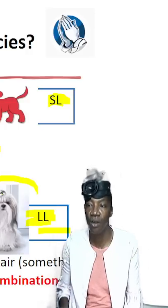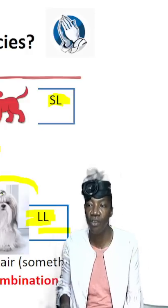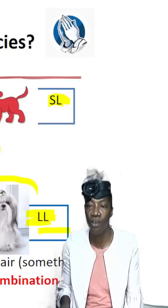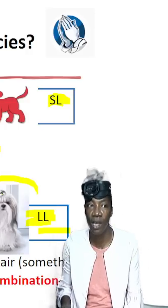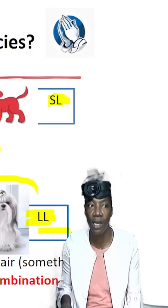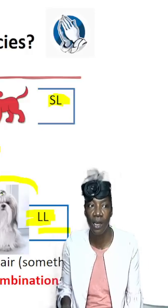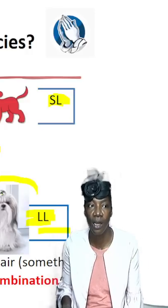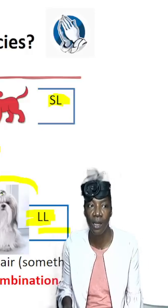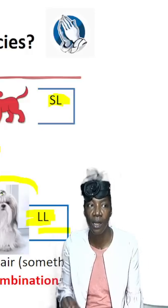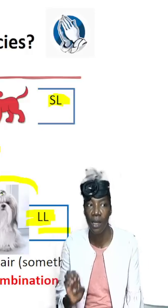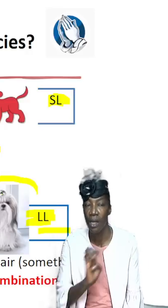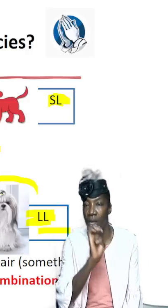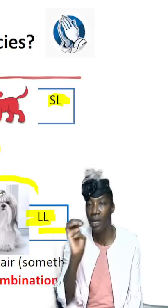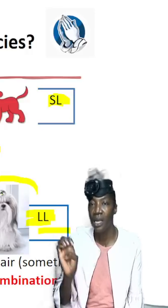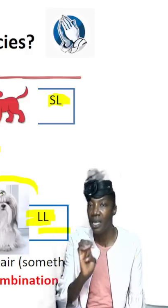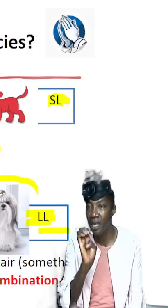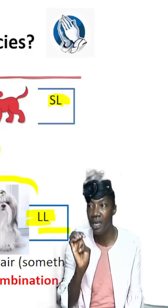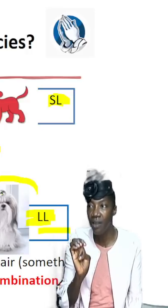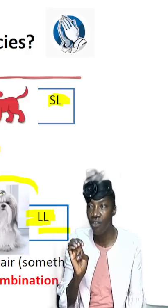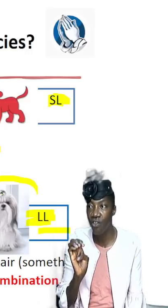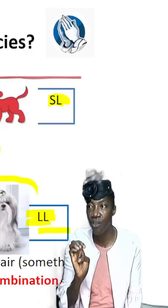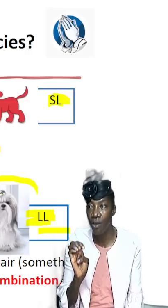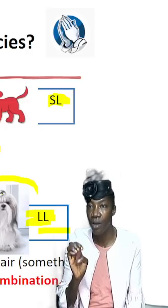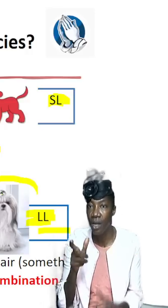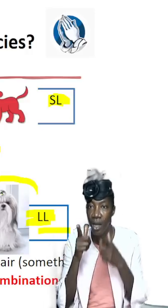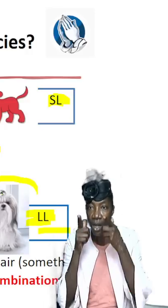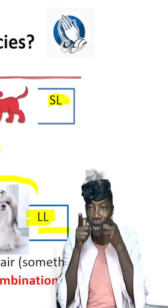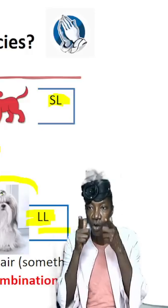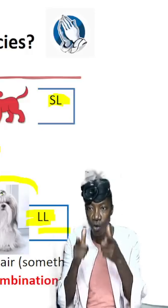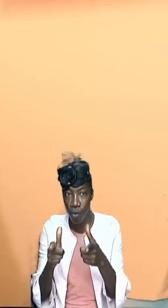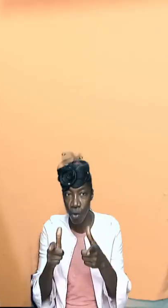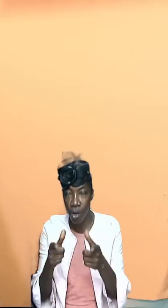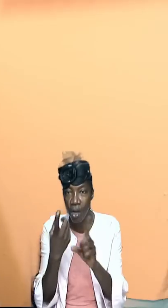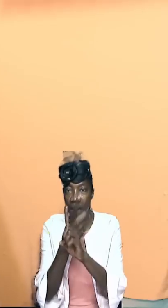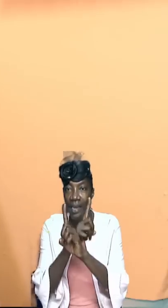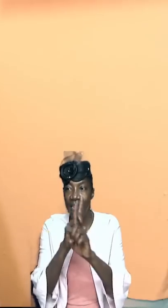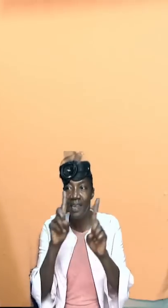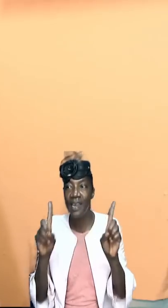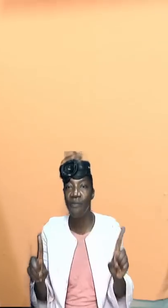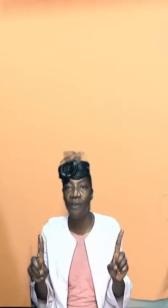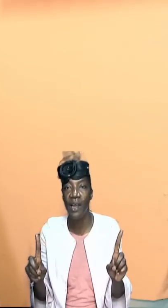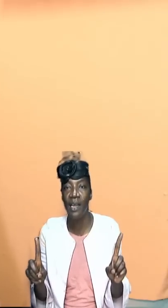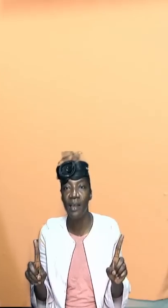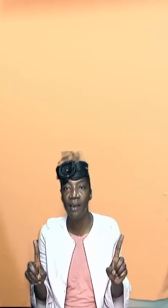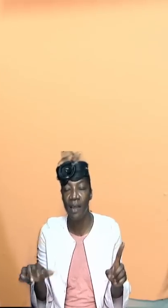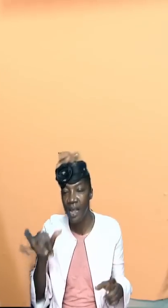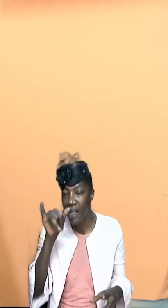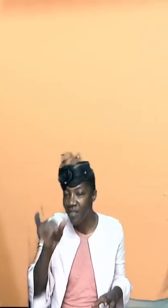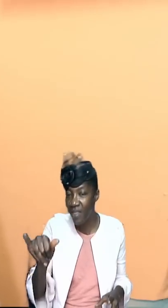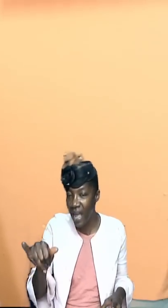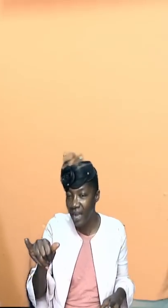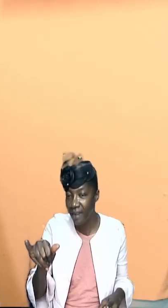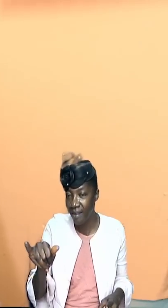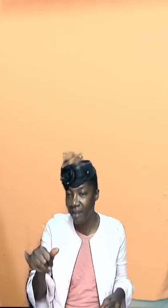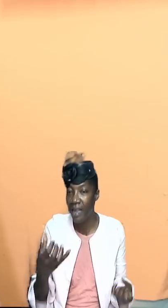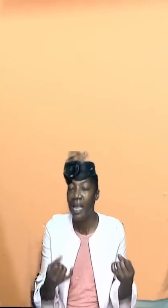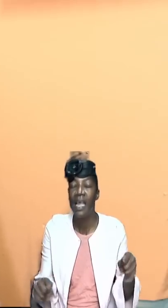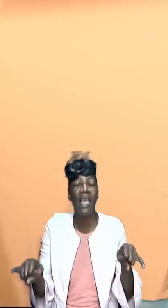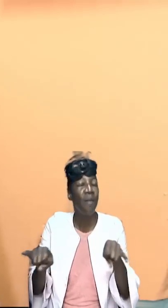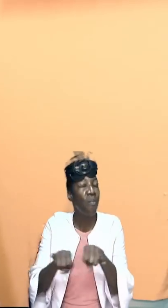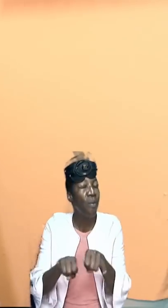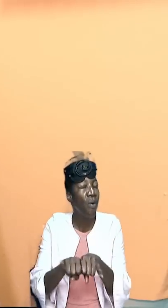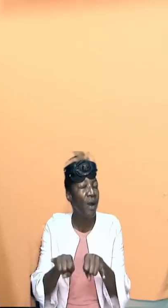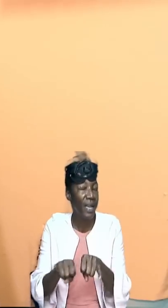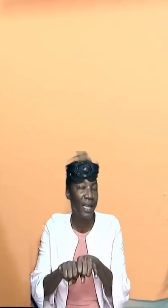and each of them look different. That is significant, and I want us